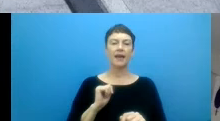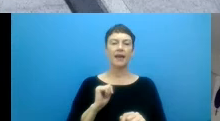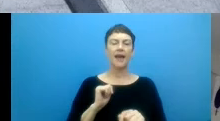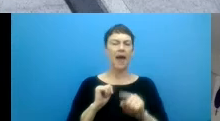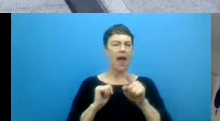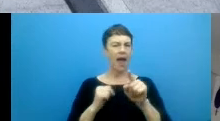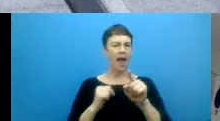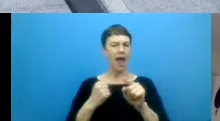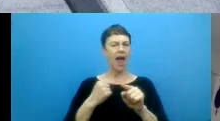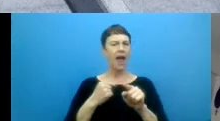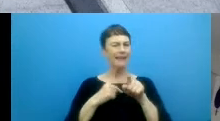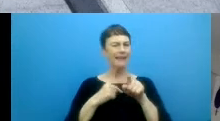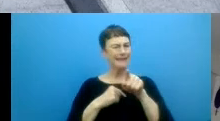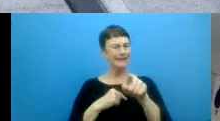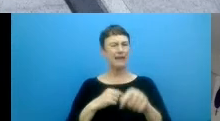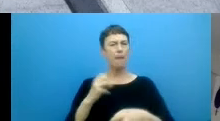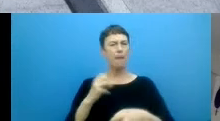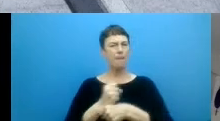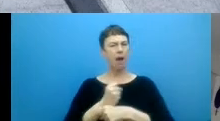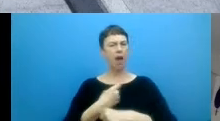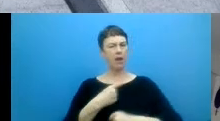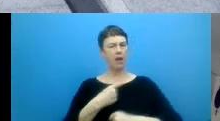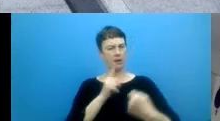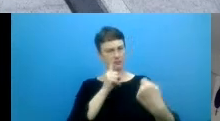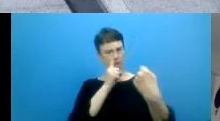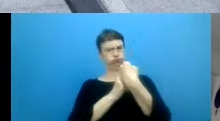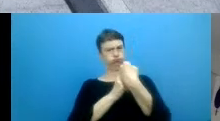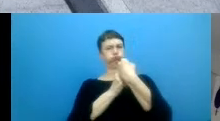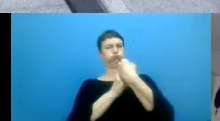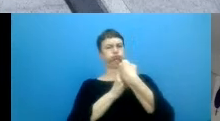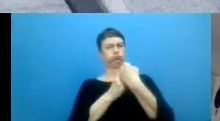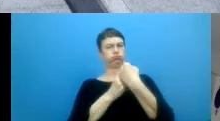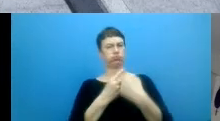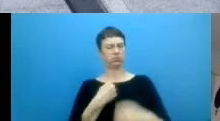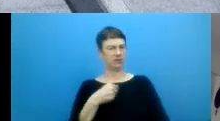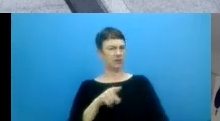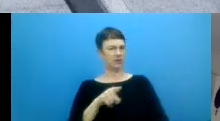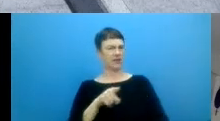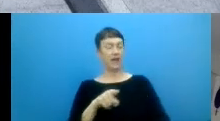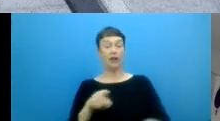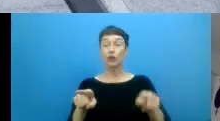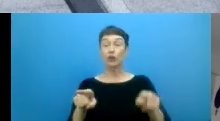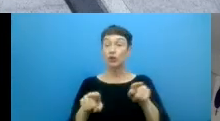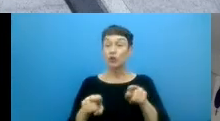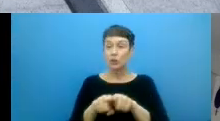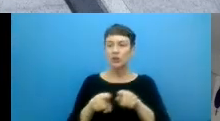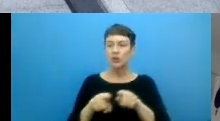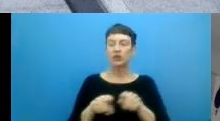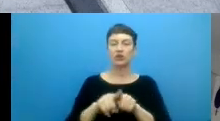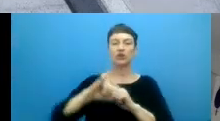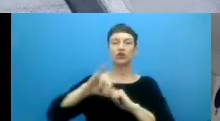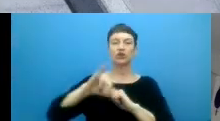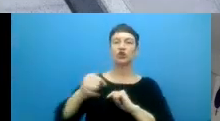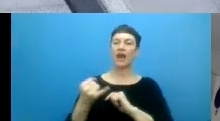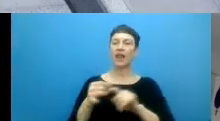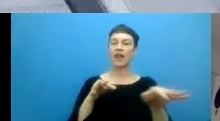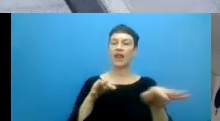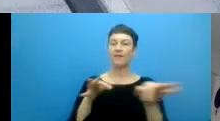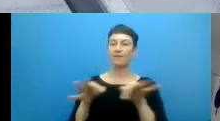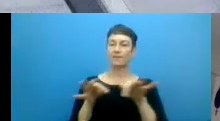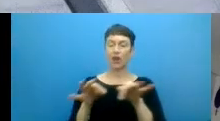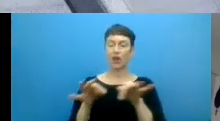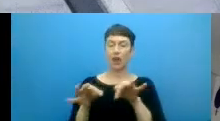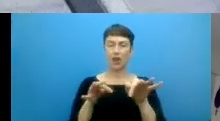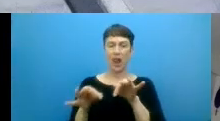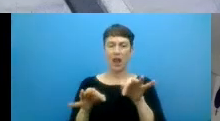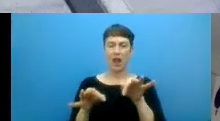me exactly as Jarryd just explained. And